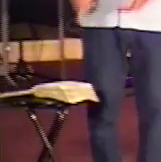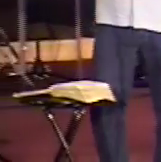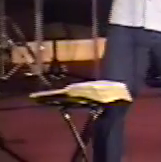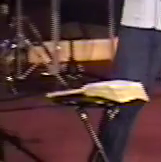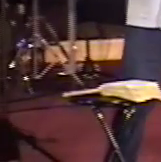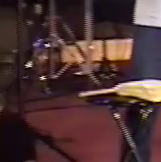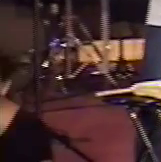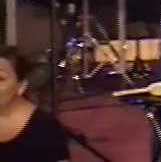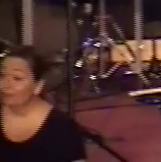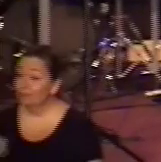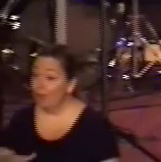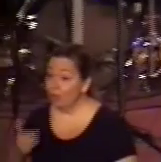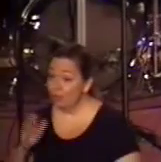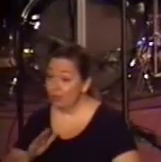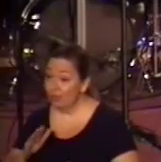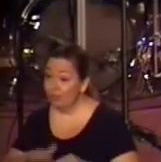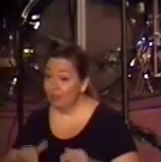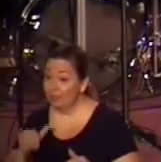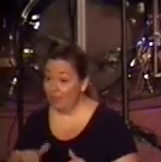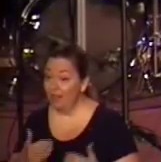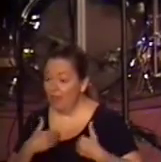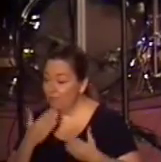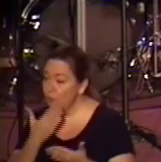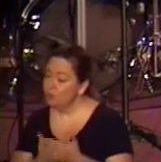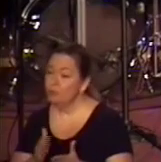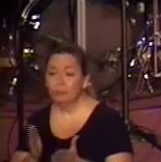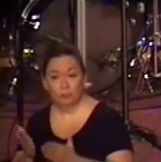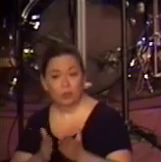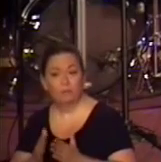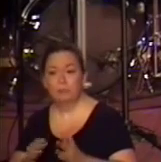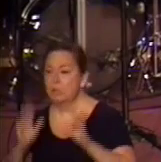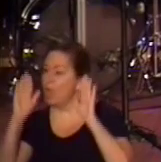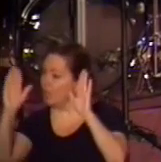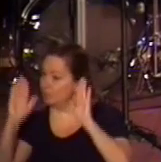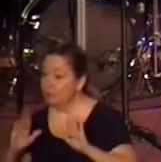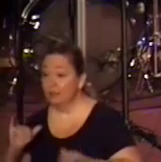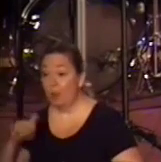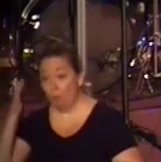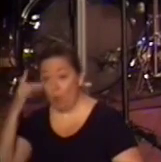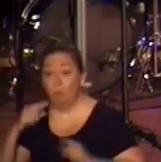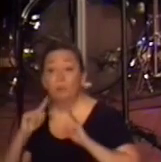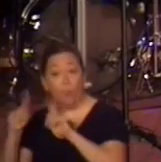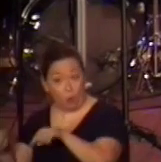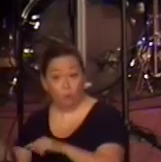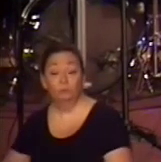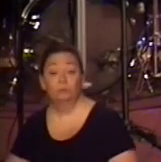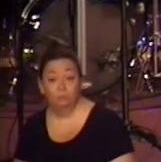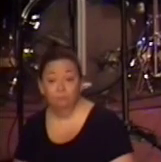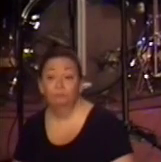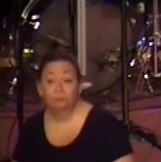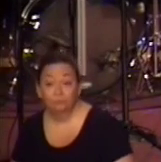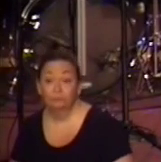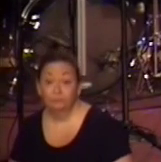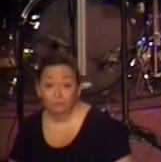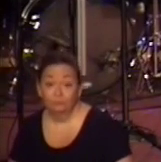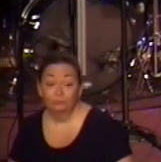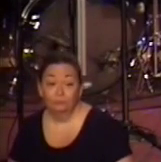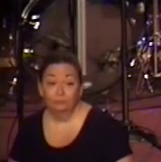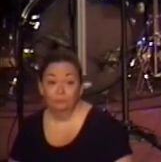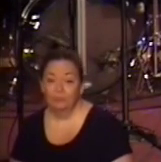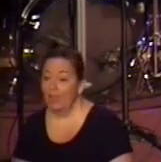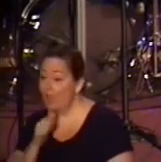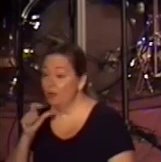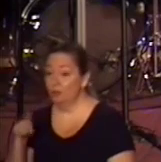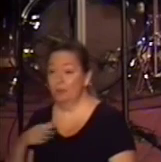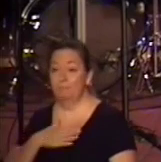And so besides a good attitude, boy, they have good service, don't they? And that's how we go there. You know, I don't need